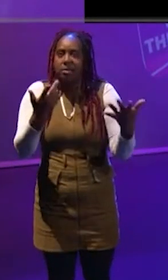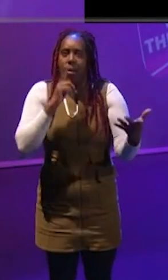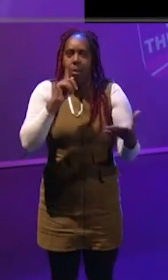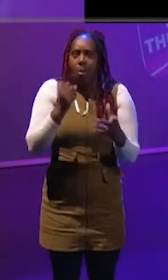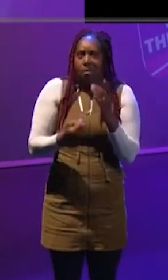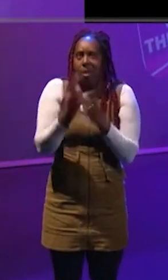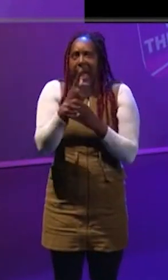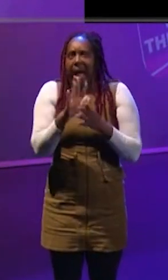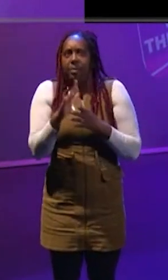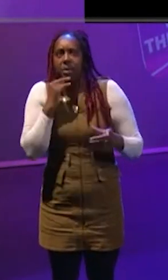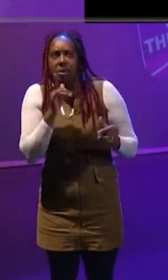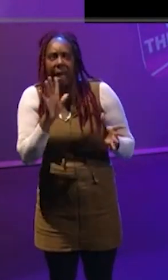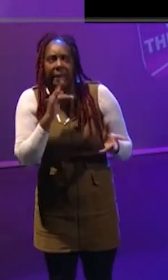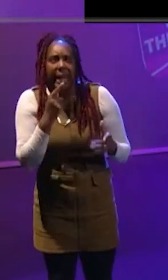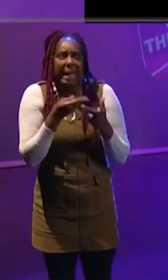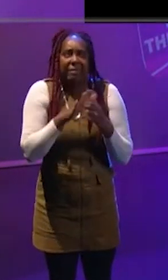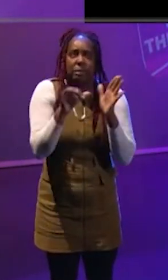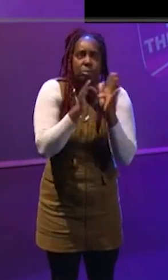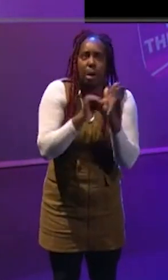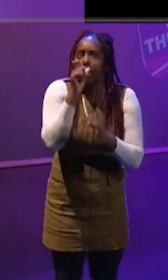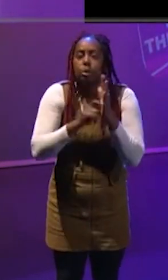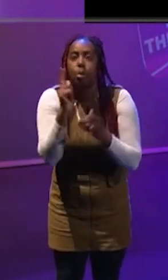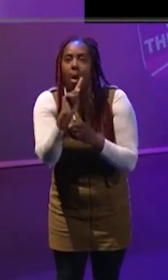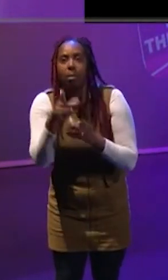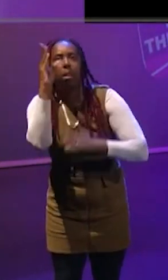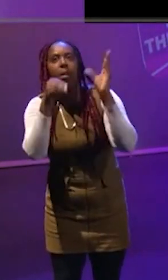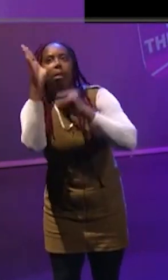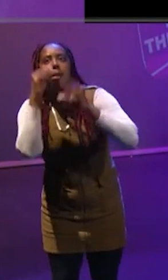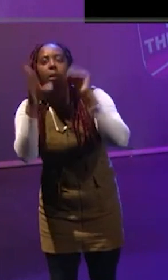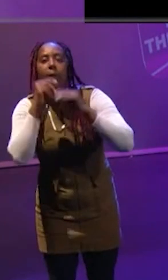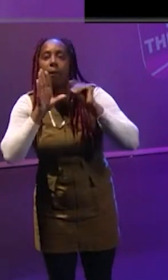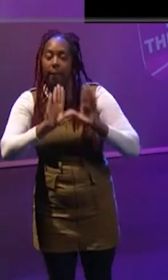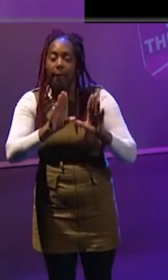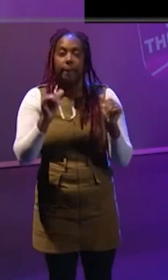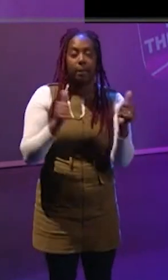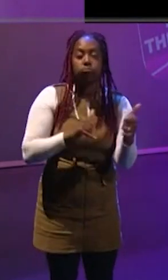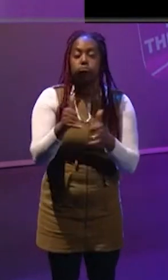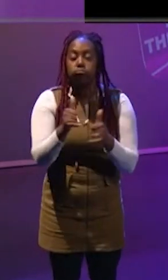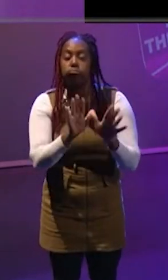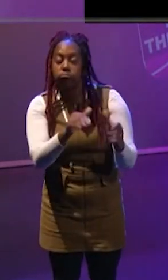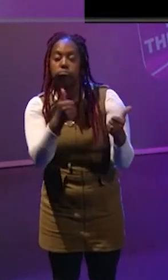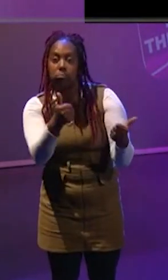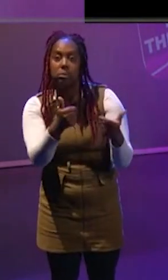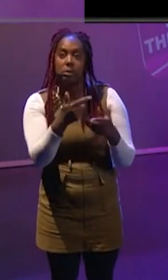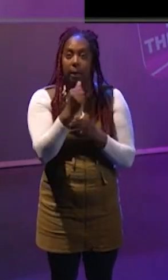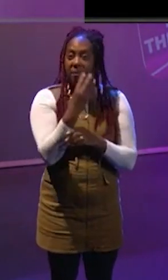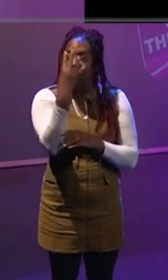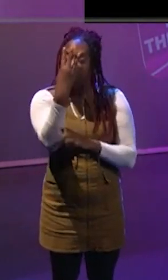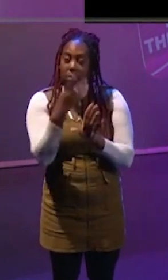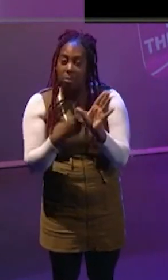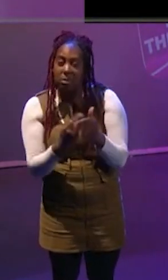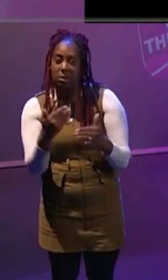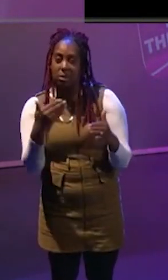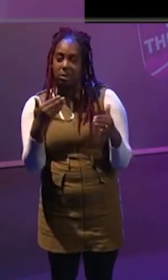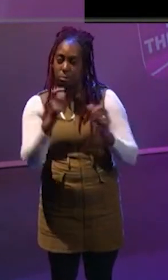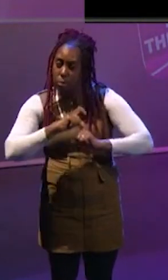live stage and how to troubleshoot problems from that perspective. I did 12 months of that and simultaneously spent about 4 years